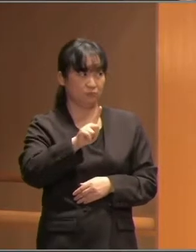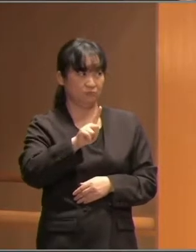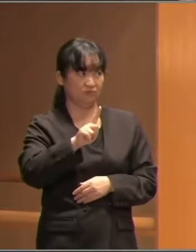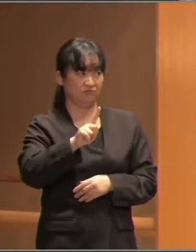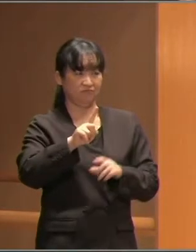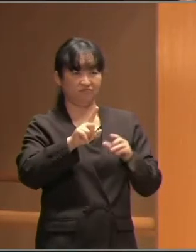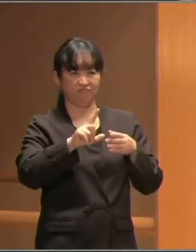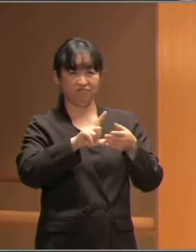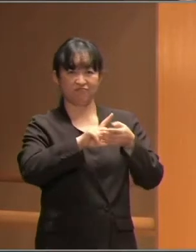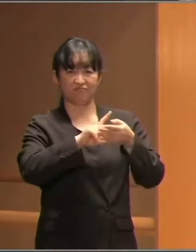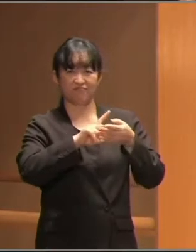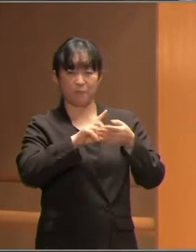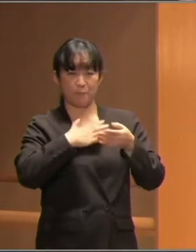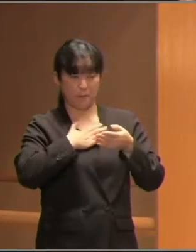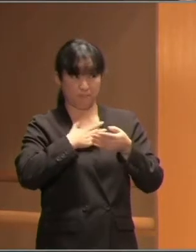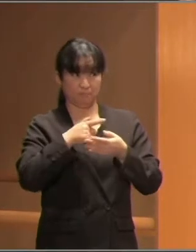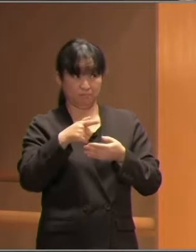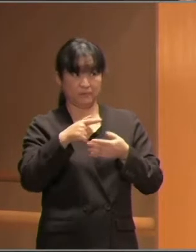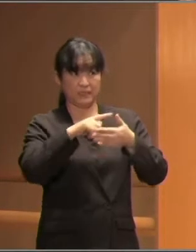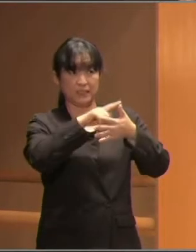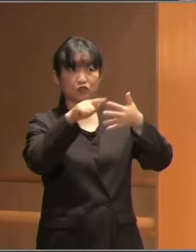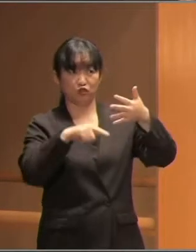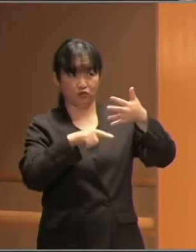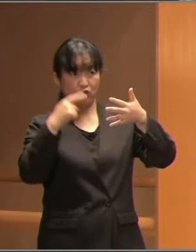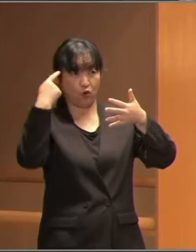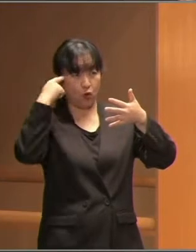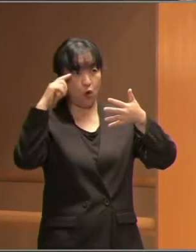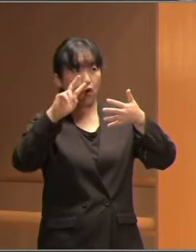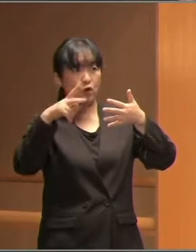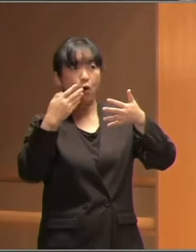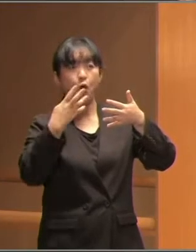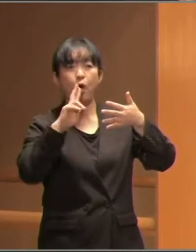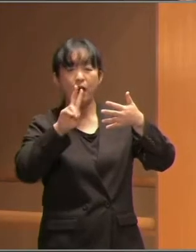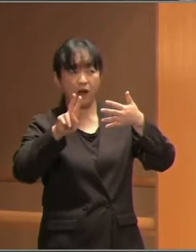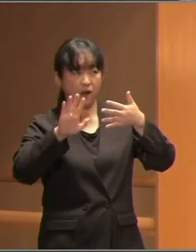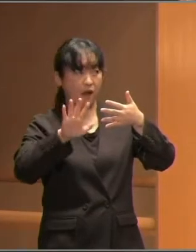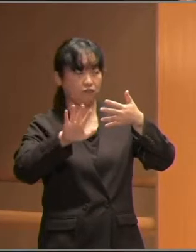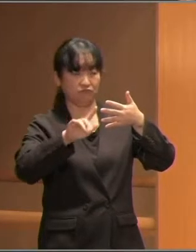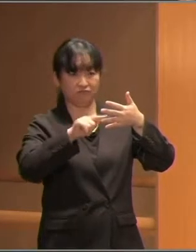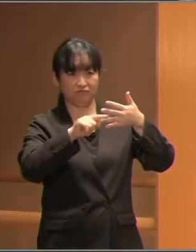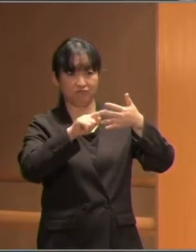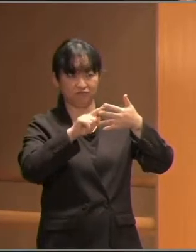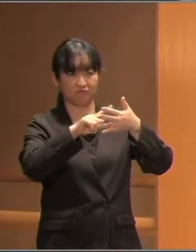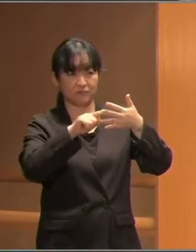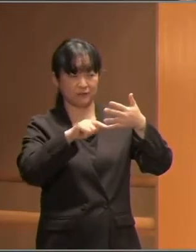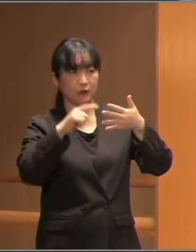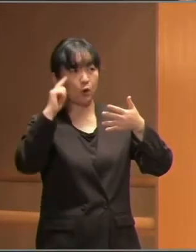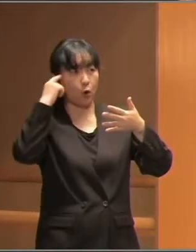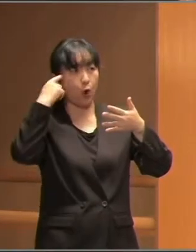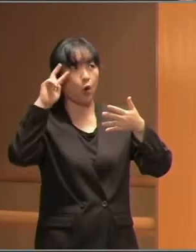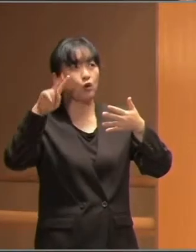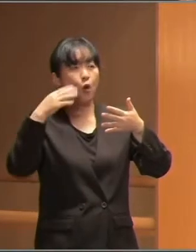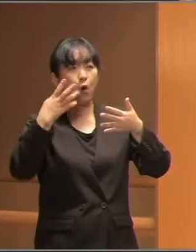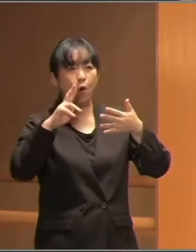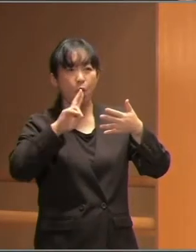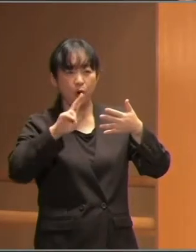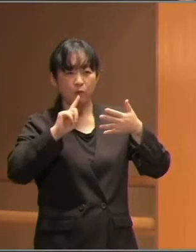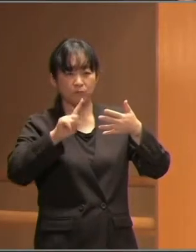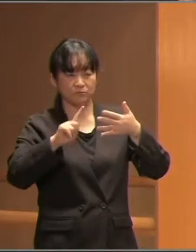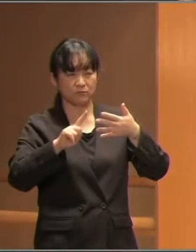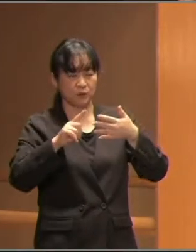Koryo? Toyota has these 5 precepts. So even in English, we call